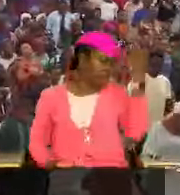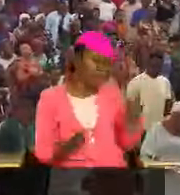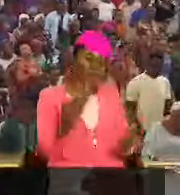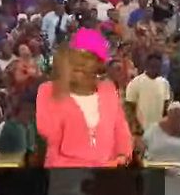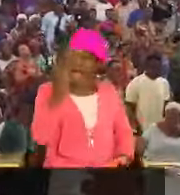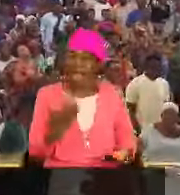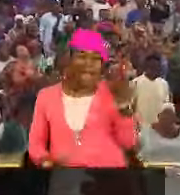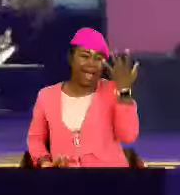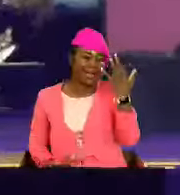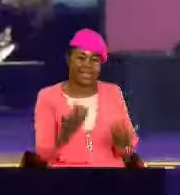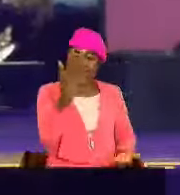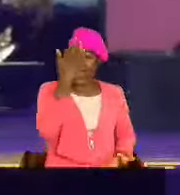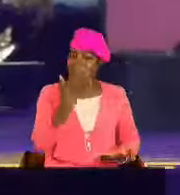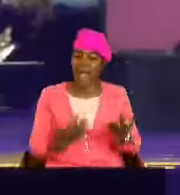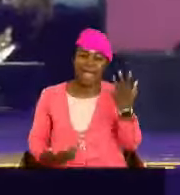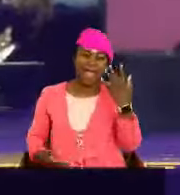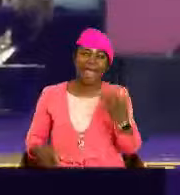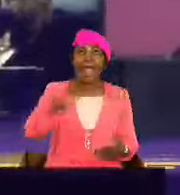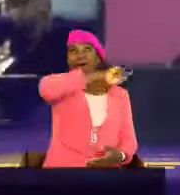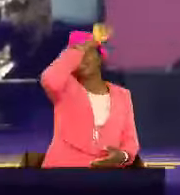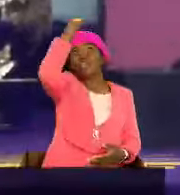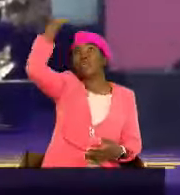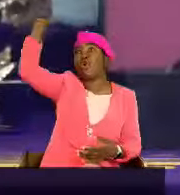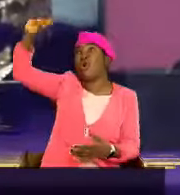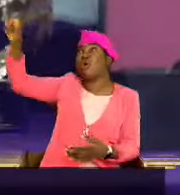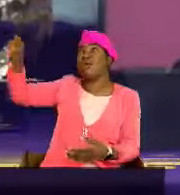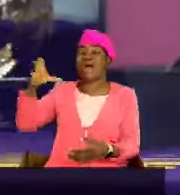Fire Thunder and